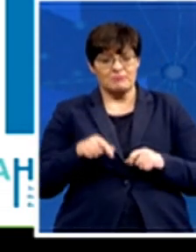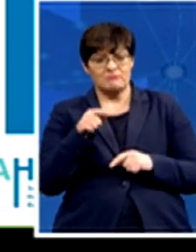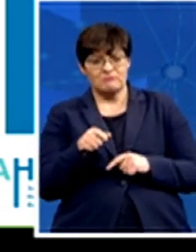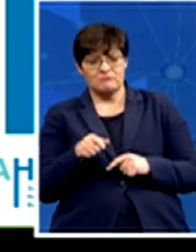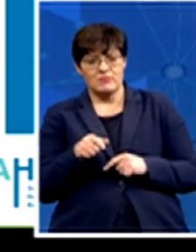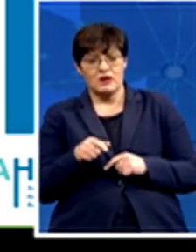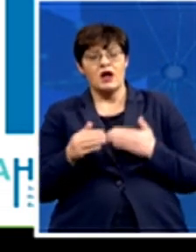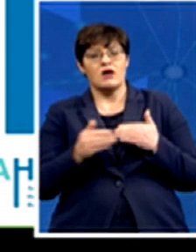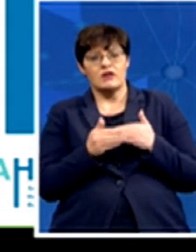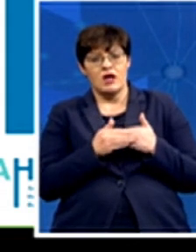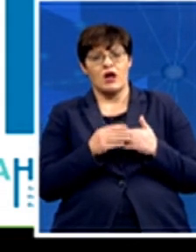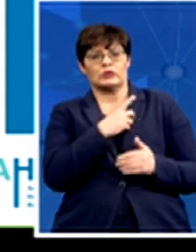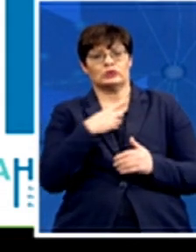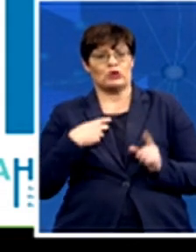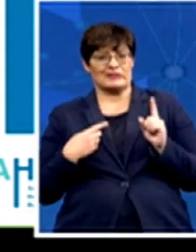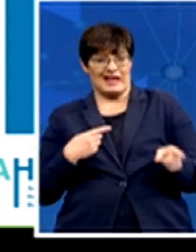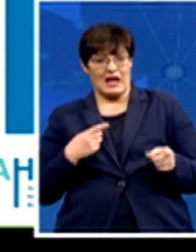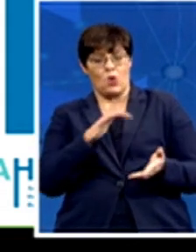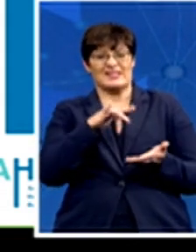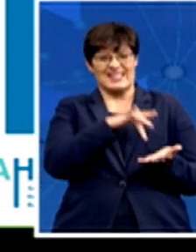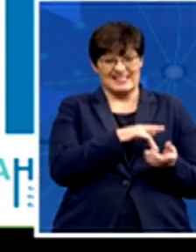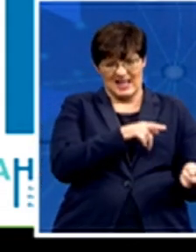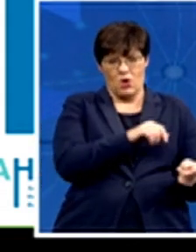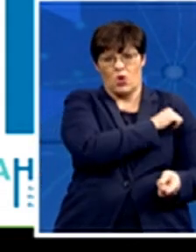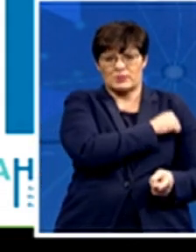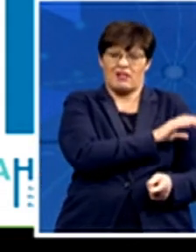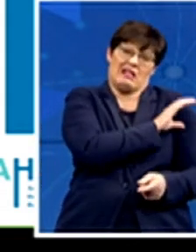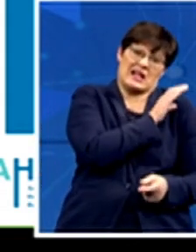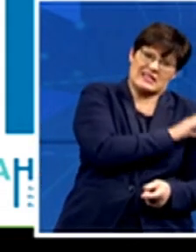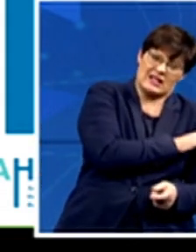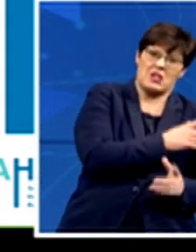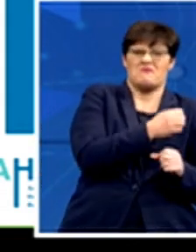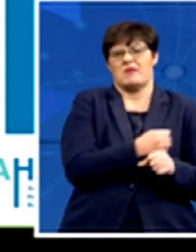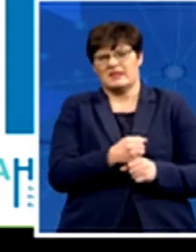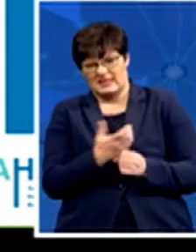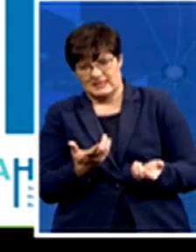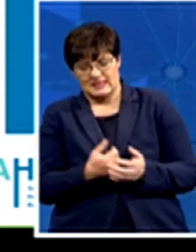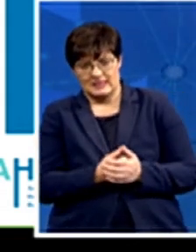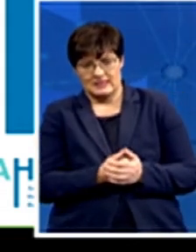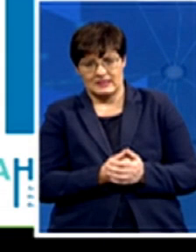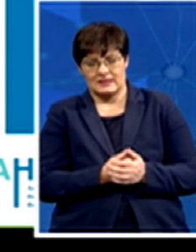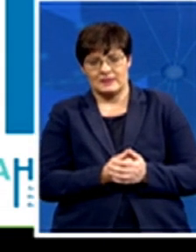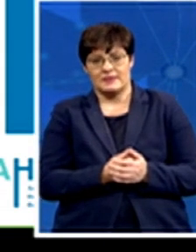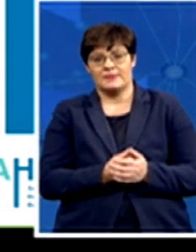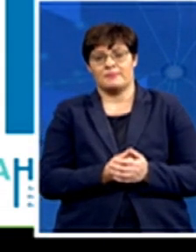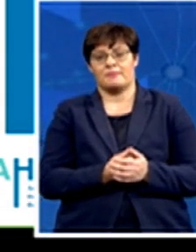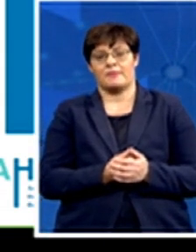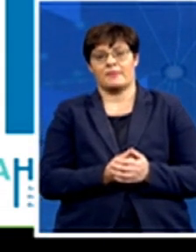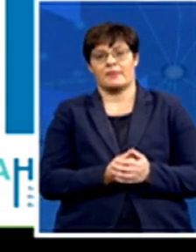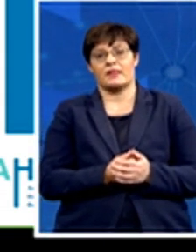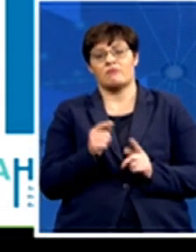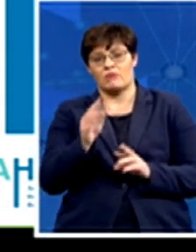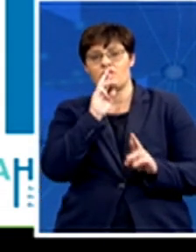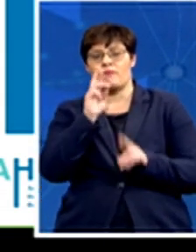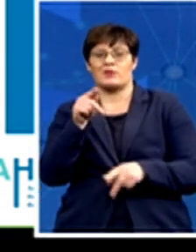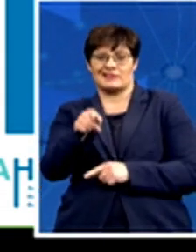healthcare center. It may be a clinic, it may be a pharmacy, it can be a doctor's offices, where you report, and they will complete this on your